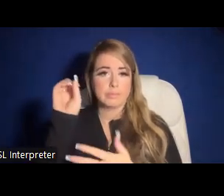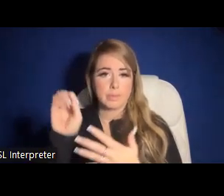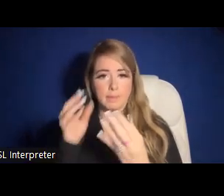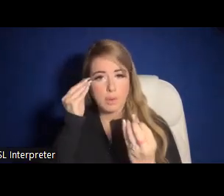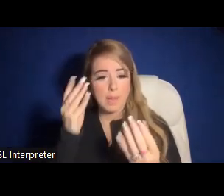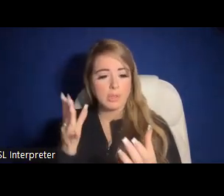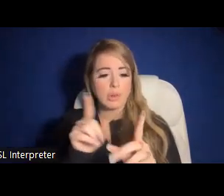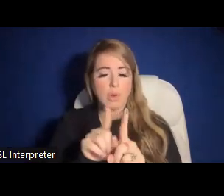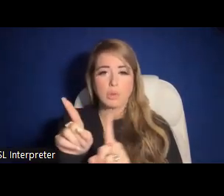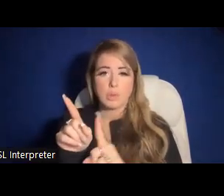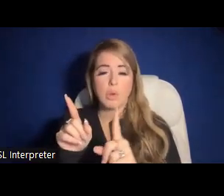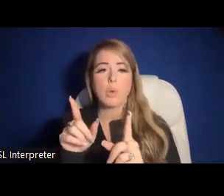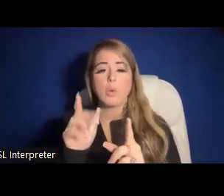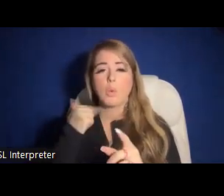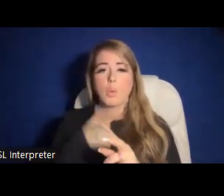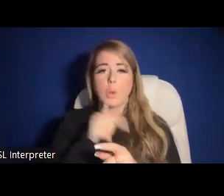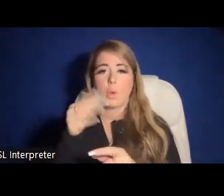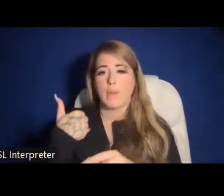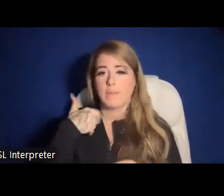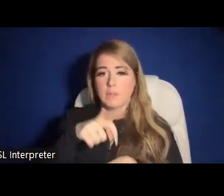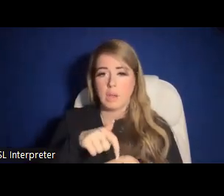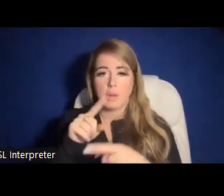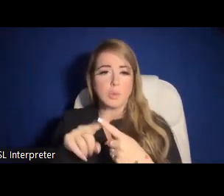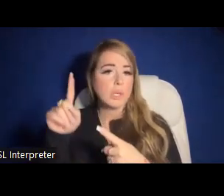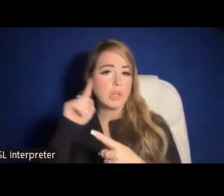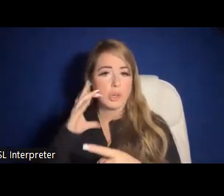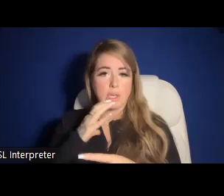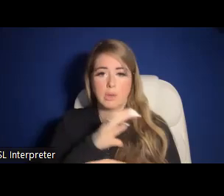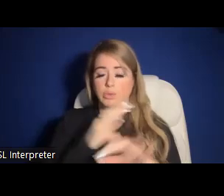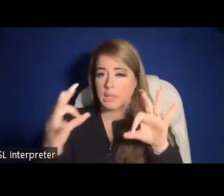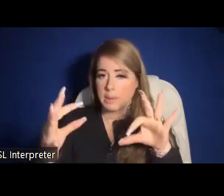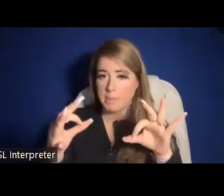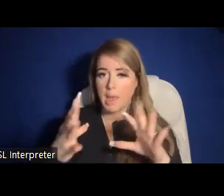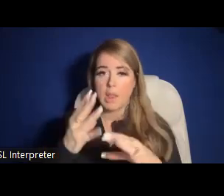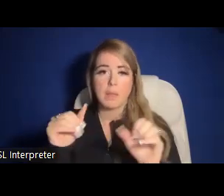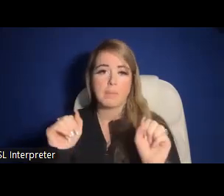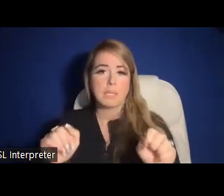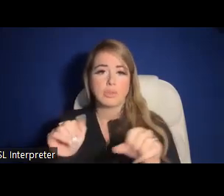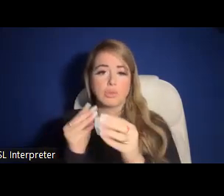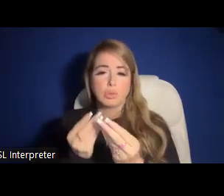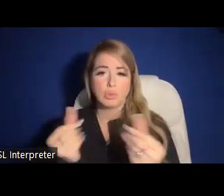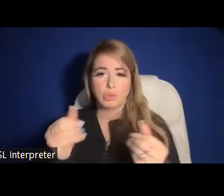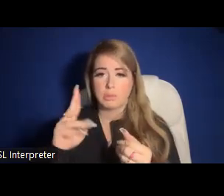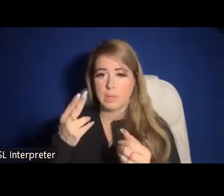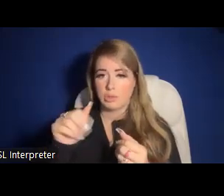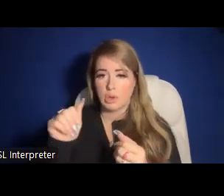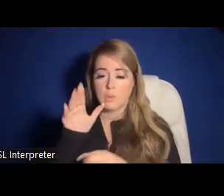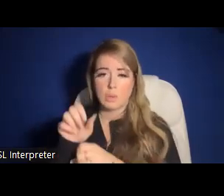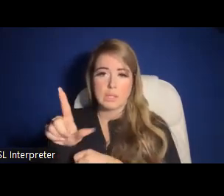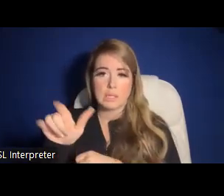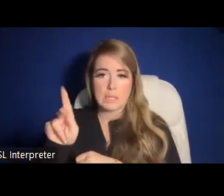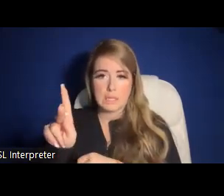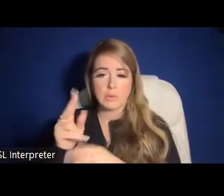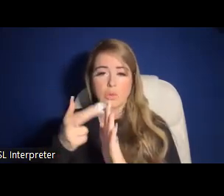time to hear the council's input, feedback, and potential solutions. The BHA will send the link to register